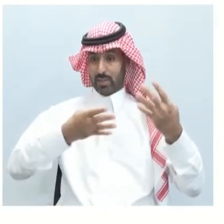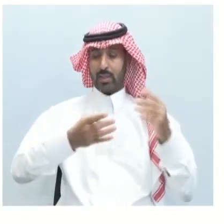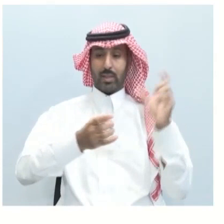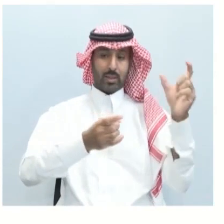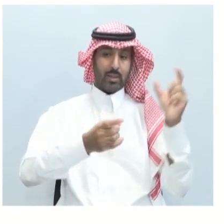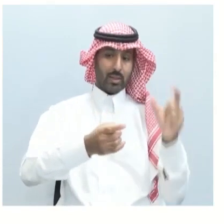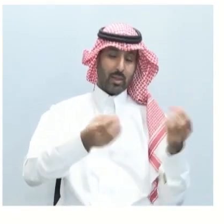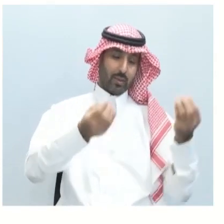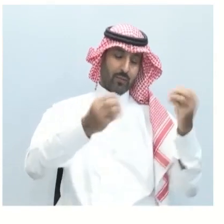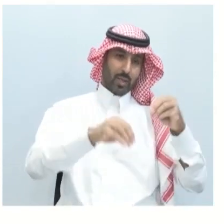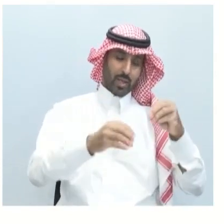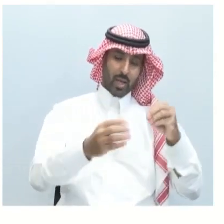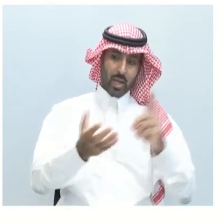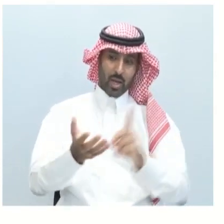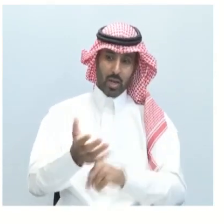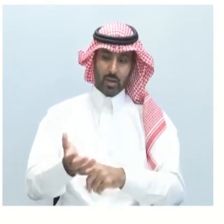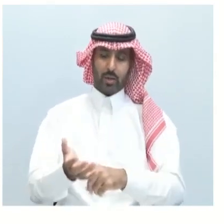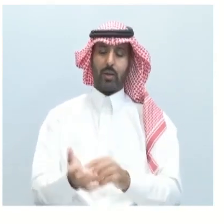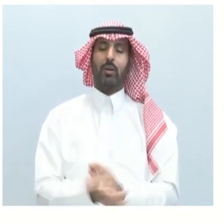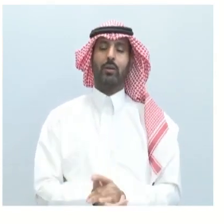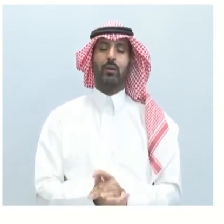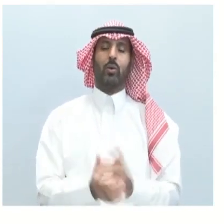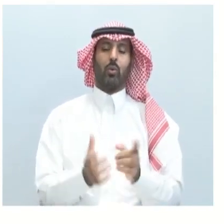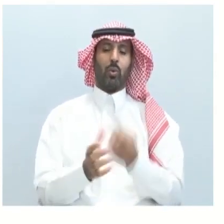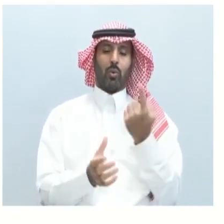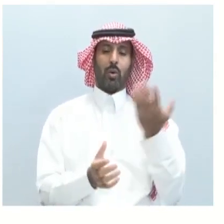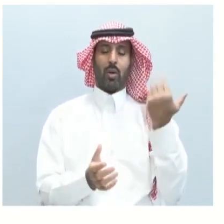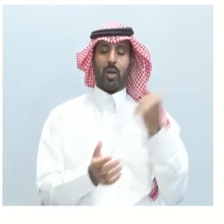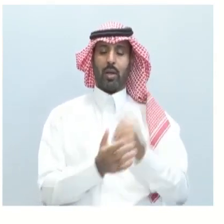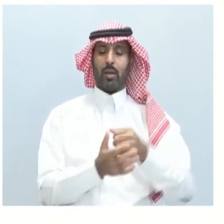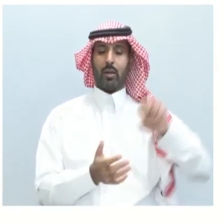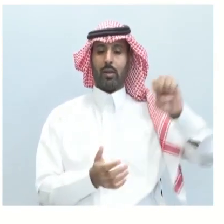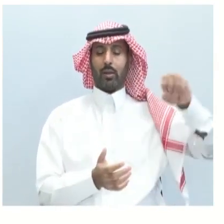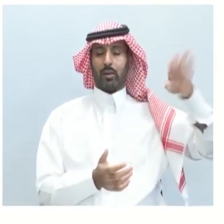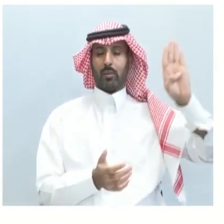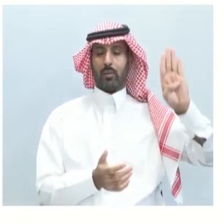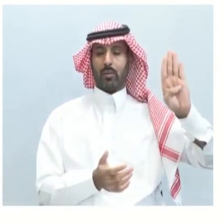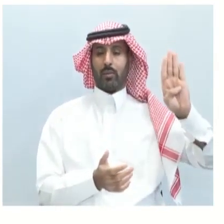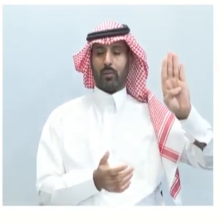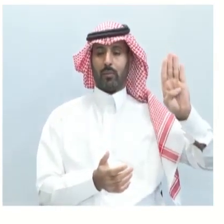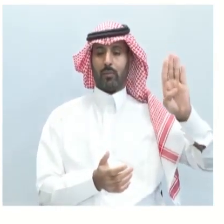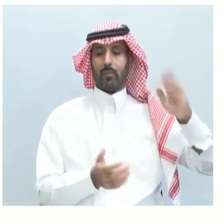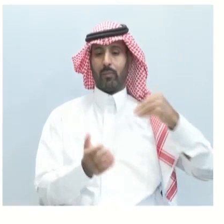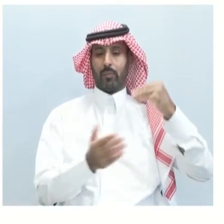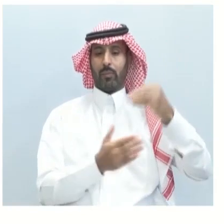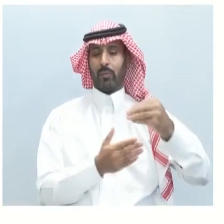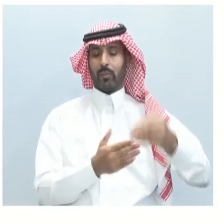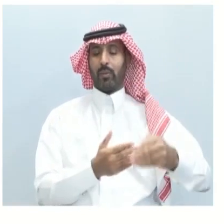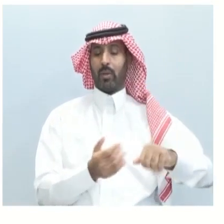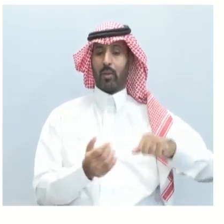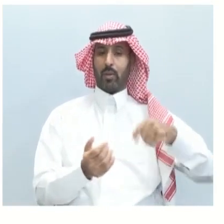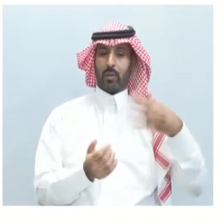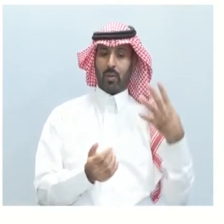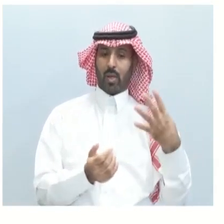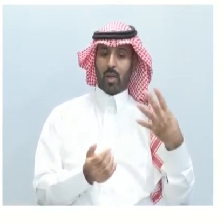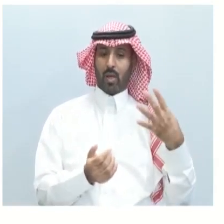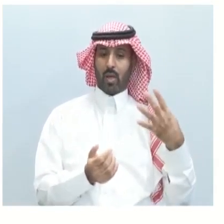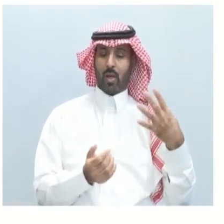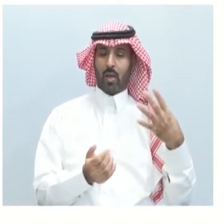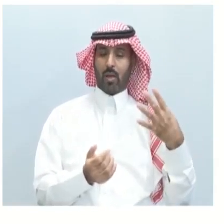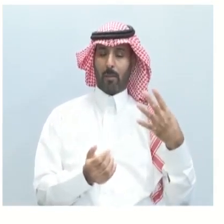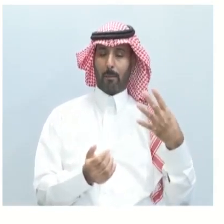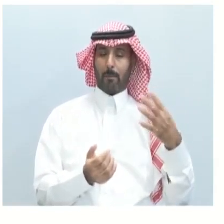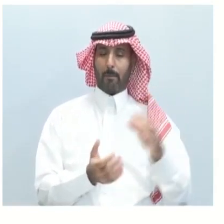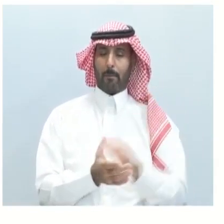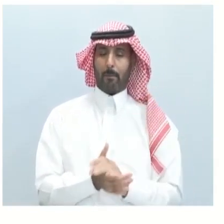emphasized. So we did the first part, which is E and B. To complete, we have number four. I didn't have a